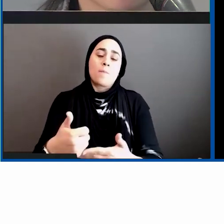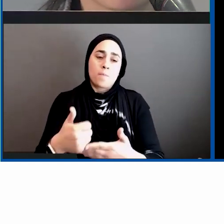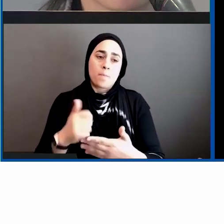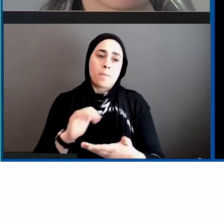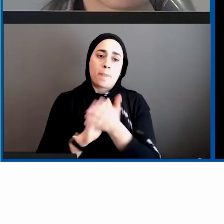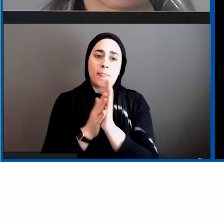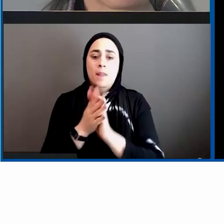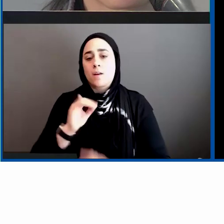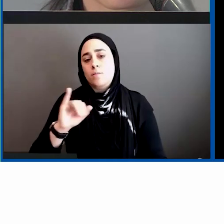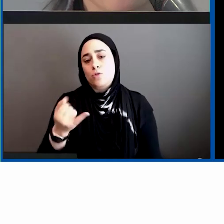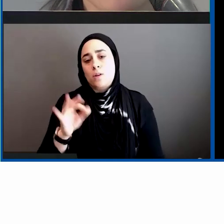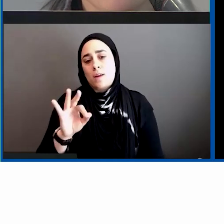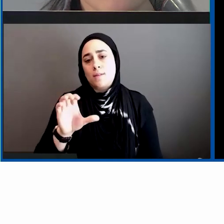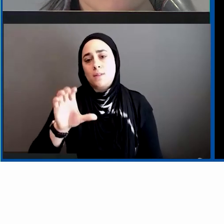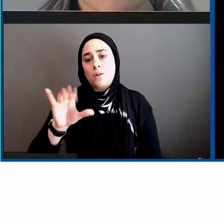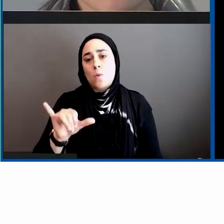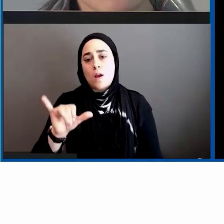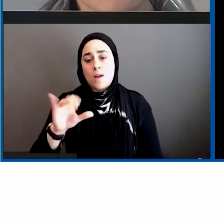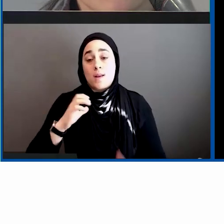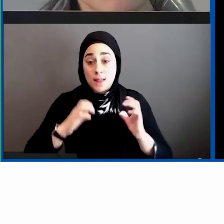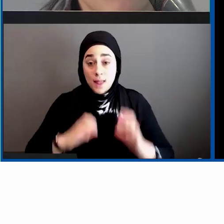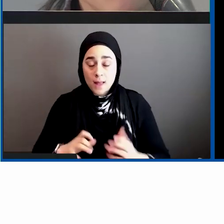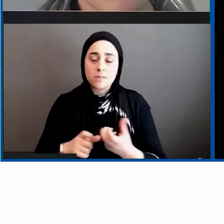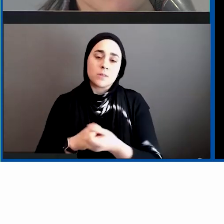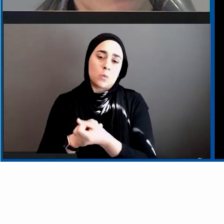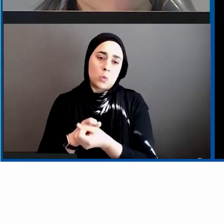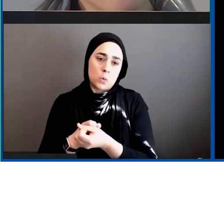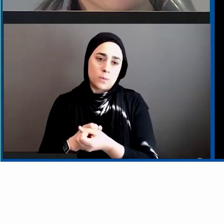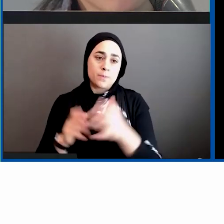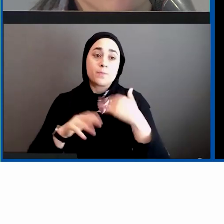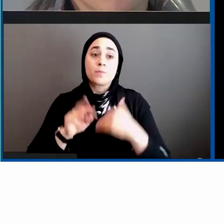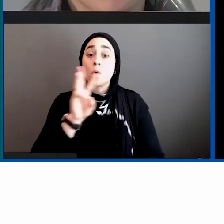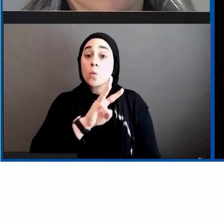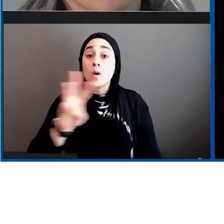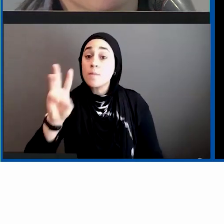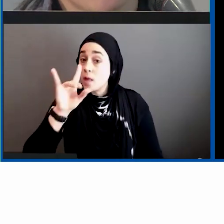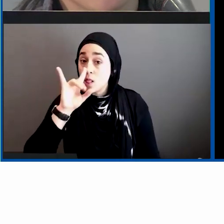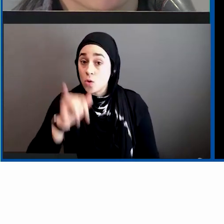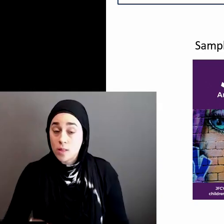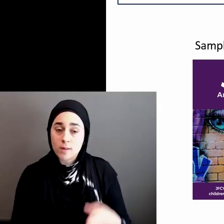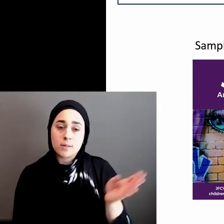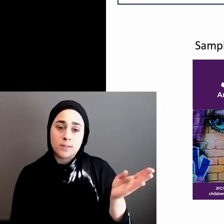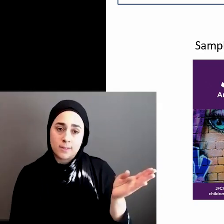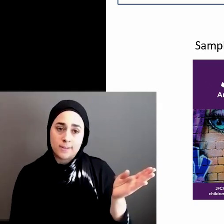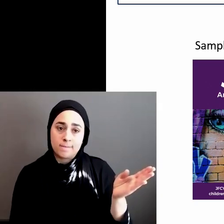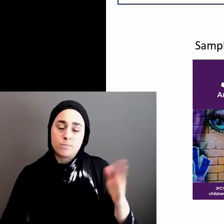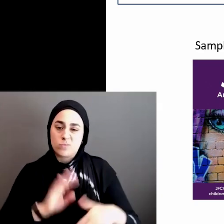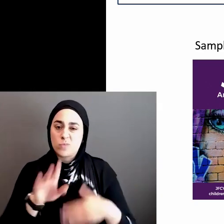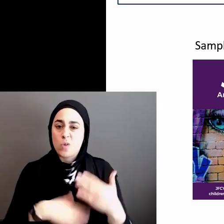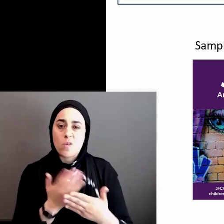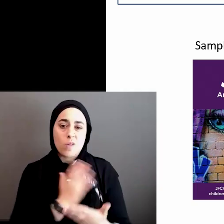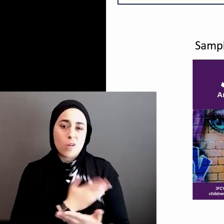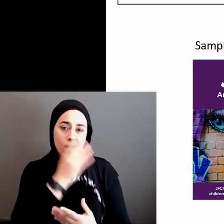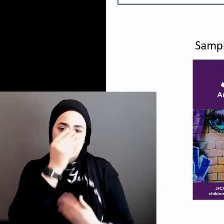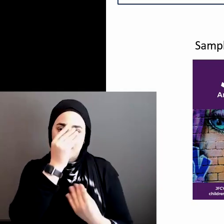a JFCY client. The website itself, that's where you're going to find all of our